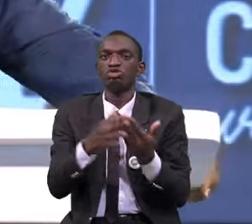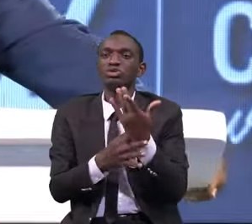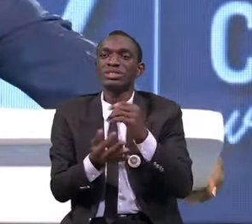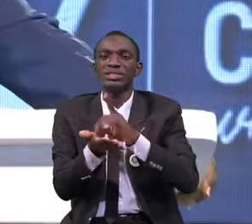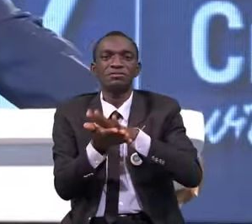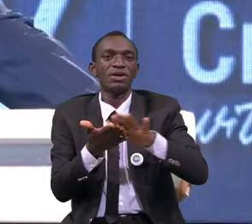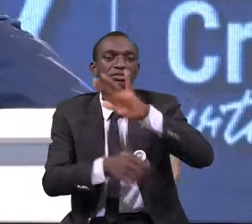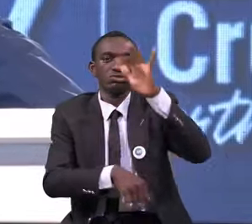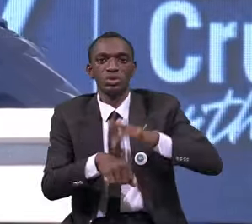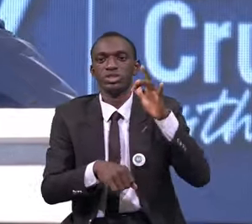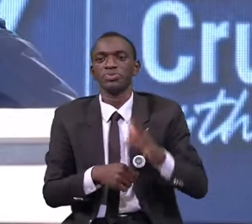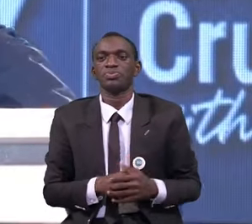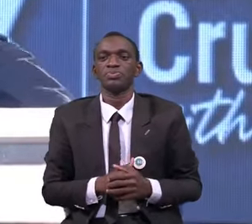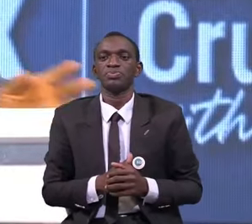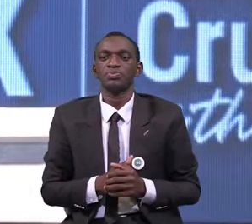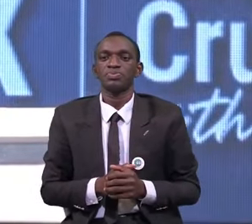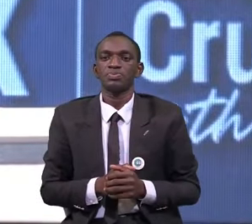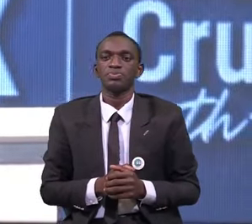touch.